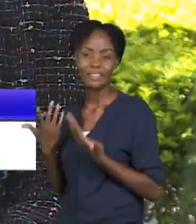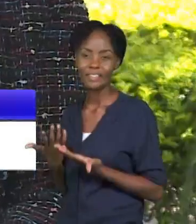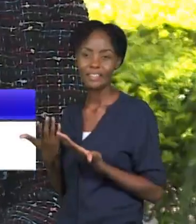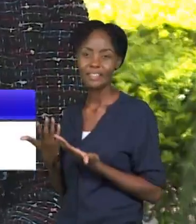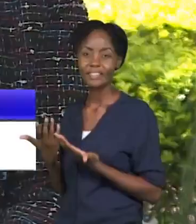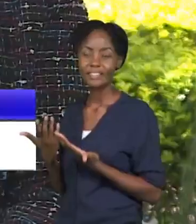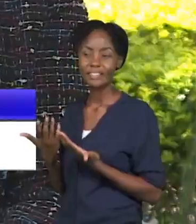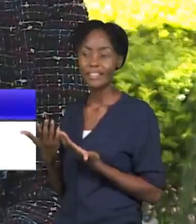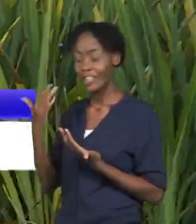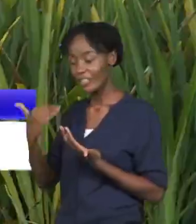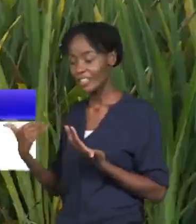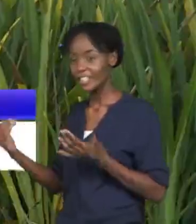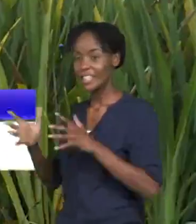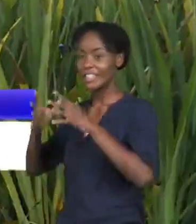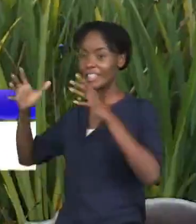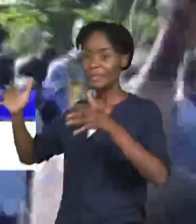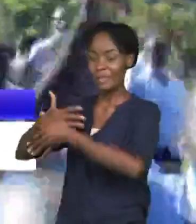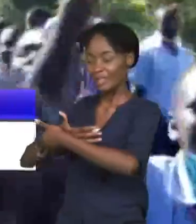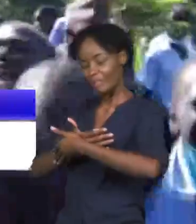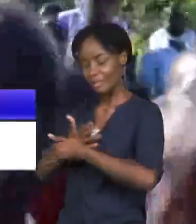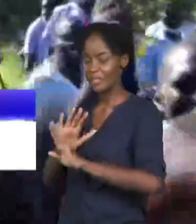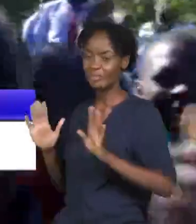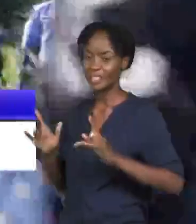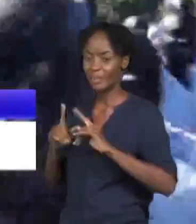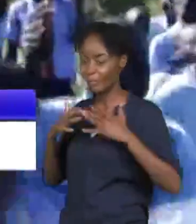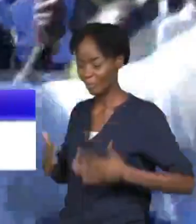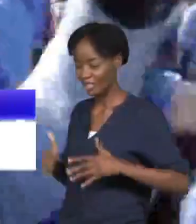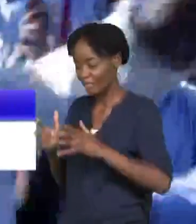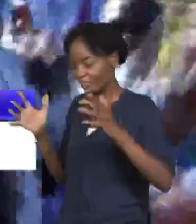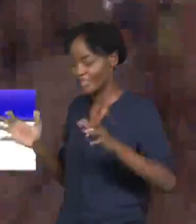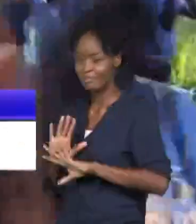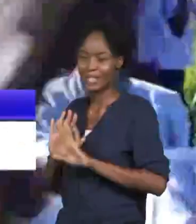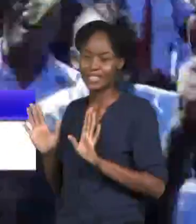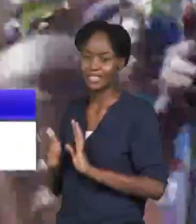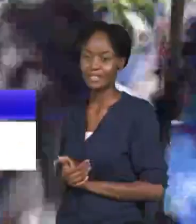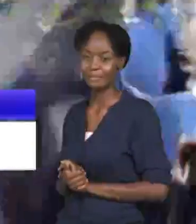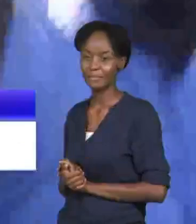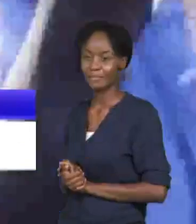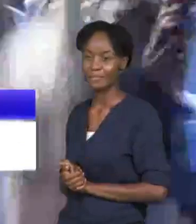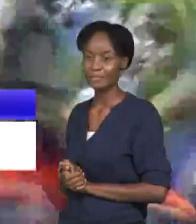still, babies, big babies, babies in big bodies, as you put it. Exactly.